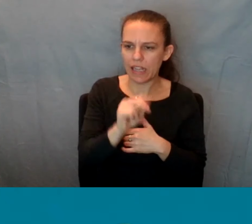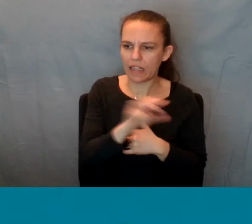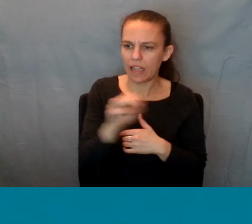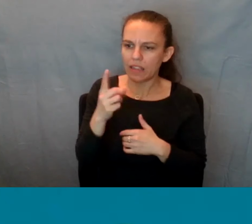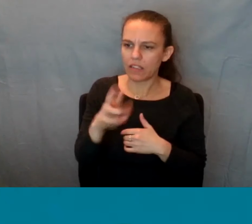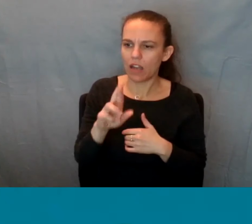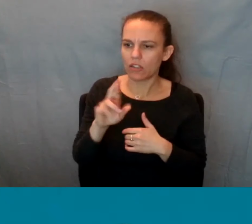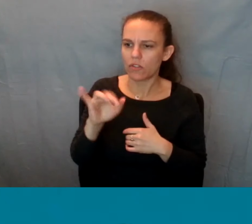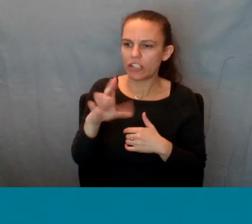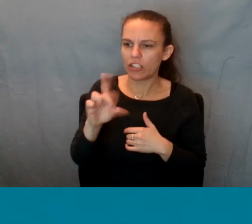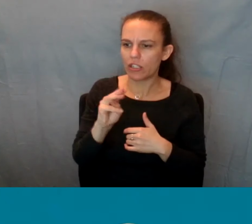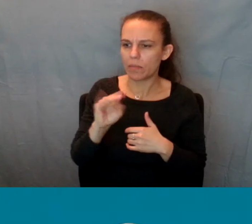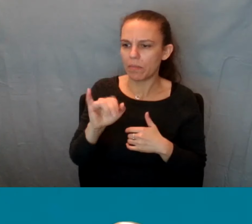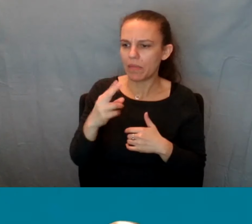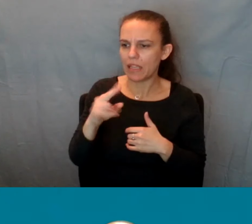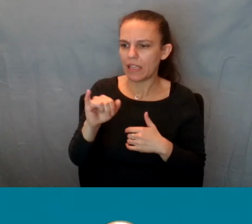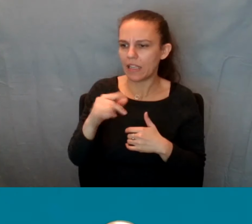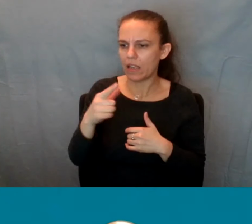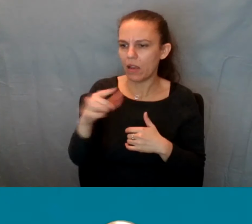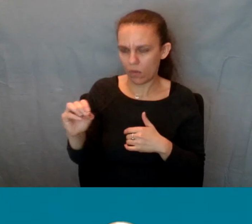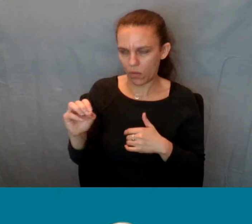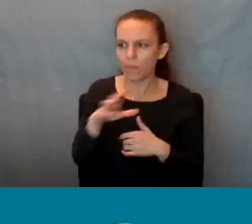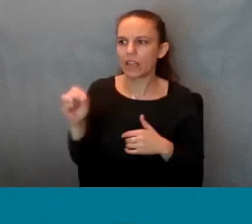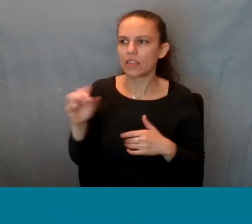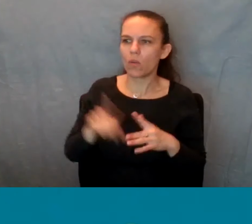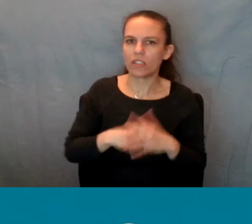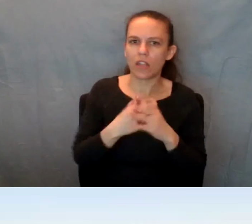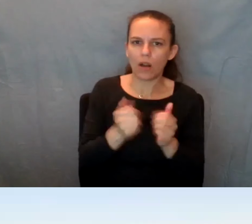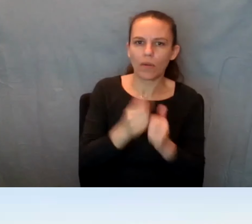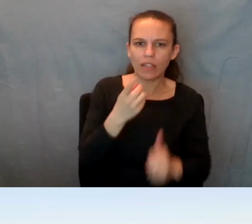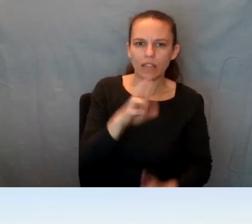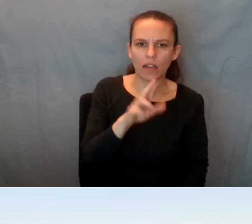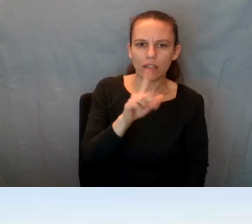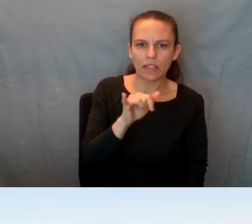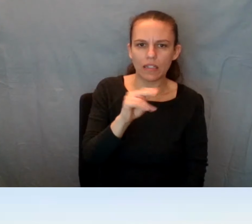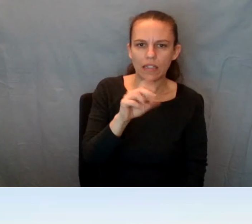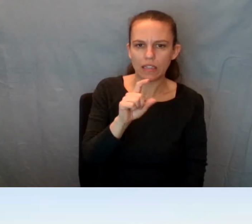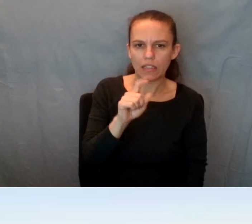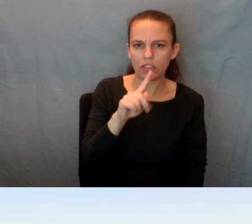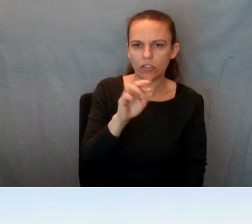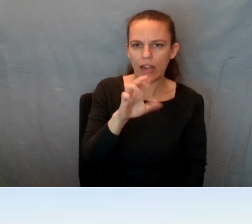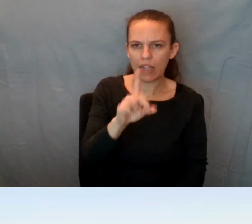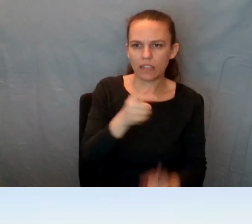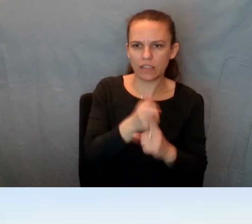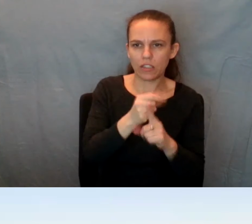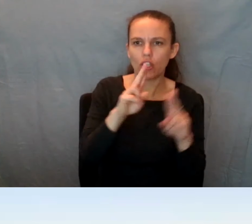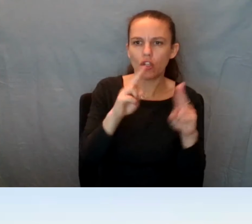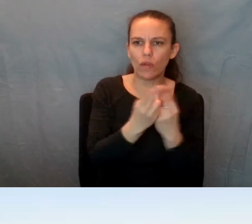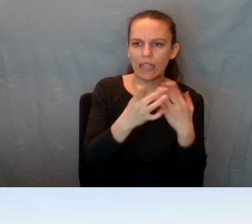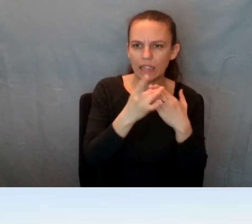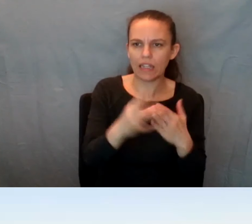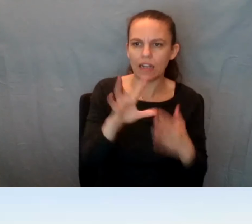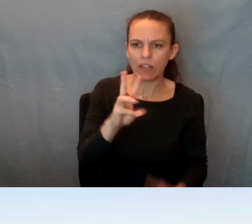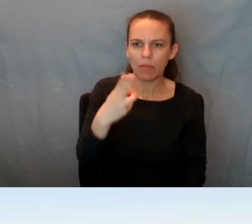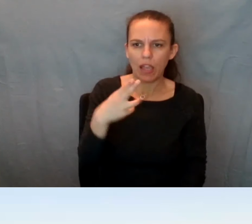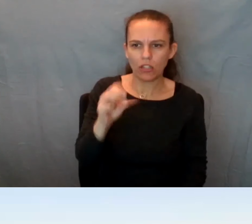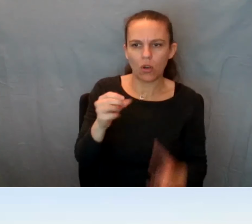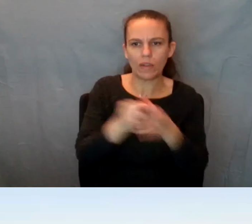And we'll start with Dr. Lindstrand, who is the unit lead of the World Health Organization expanded program on